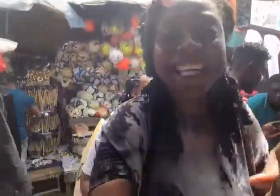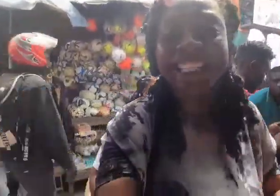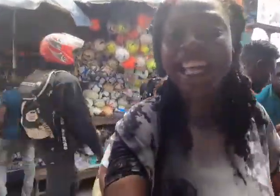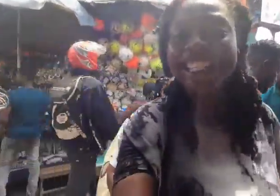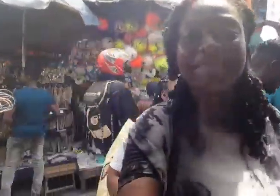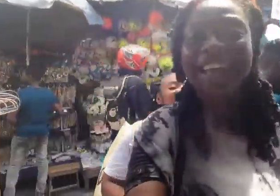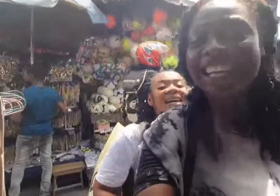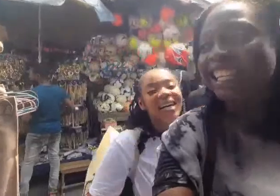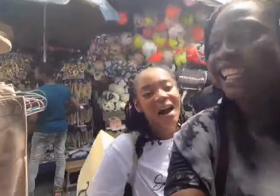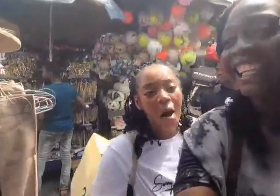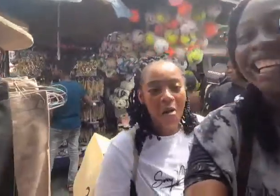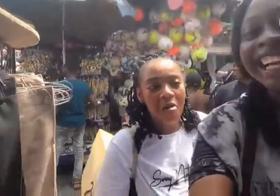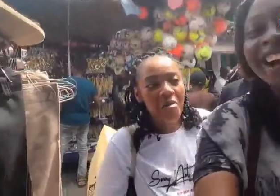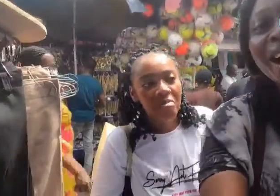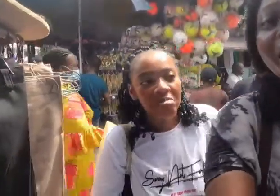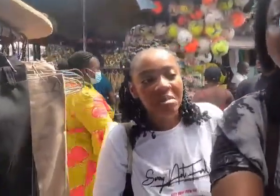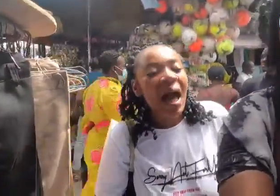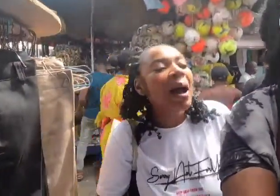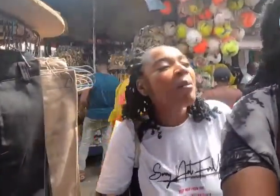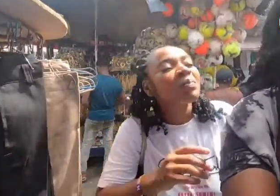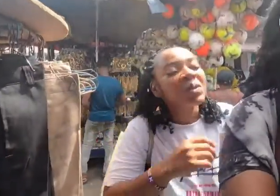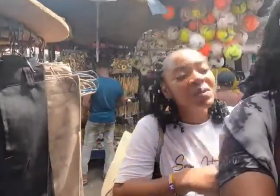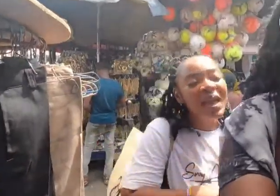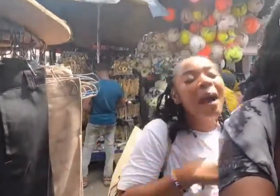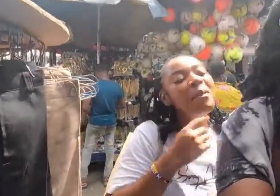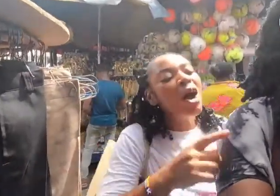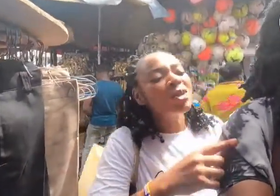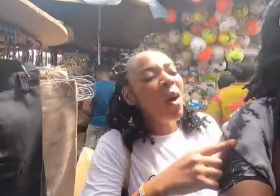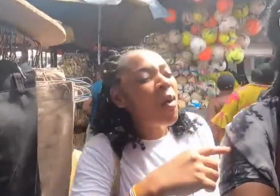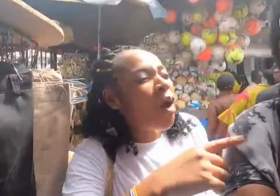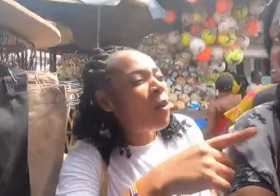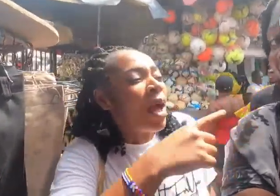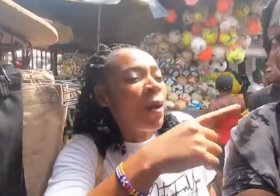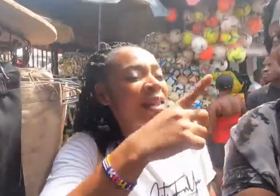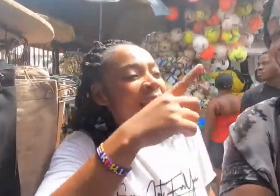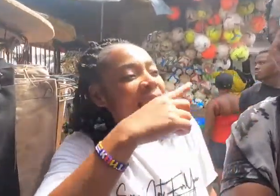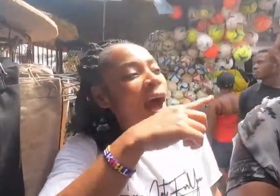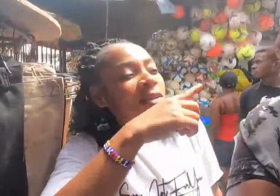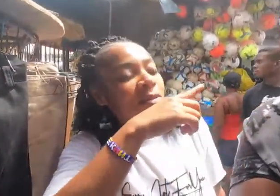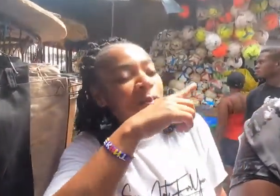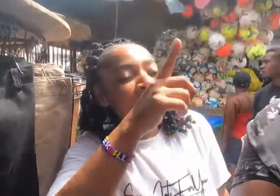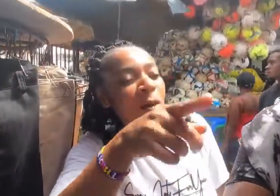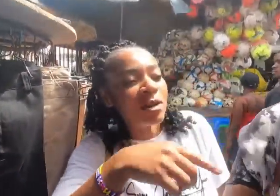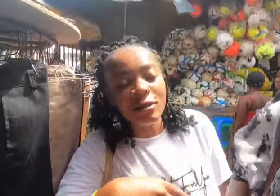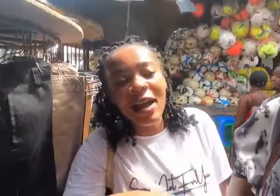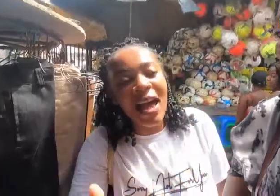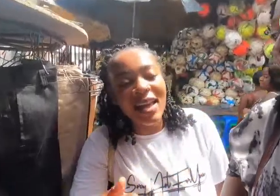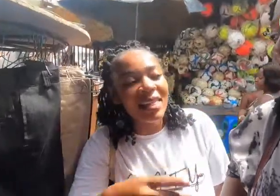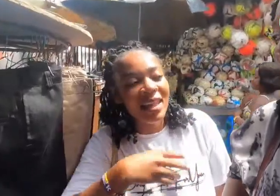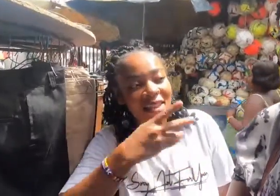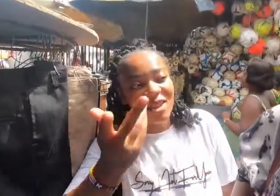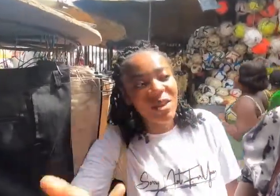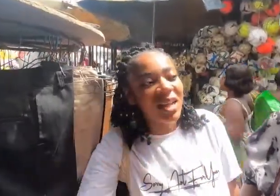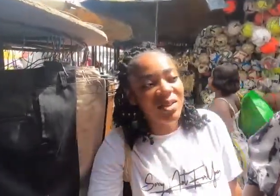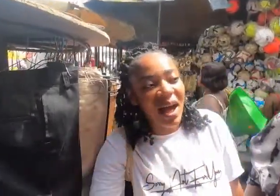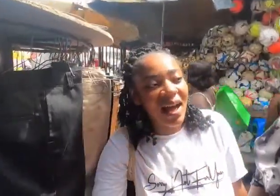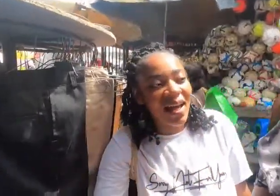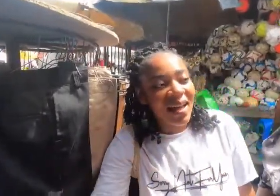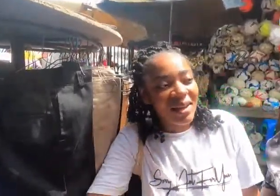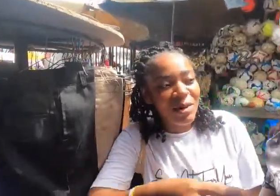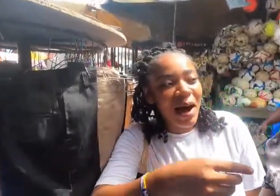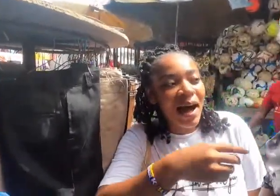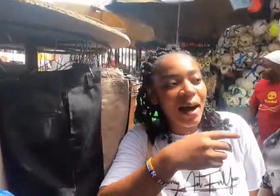He's begging. He says he begs. Oh, I don't beg Coco. There be also when the girls propose to guys, they think you